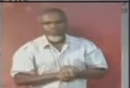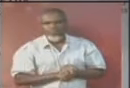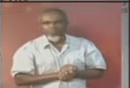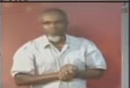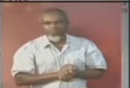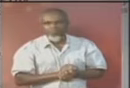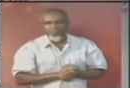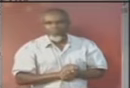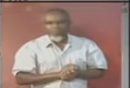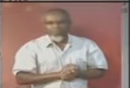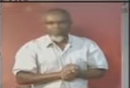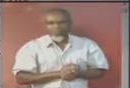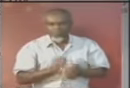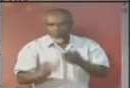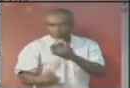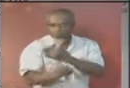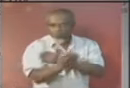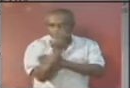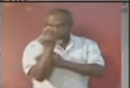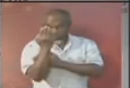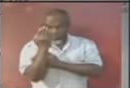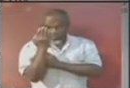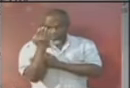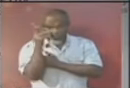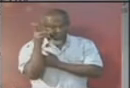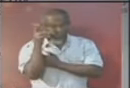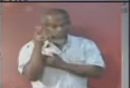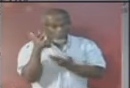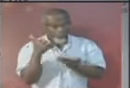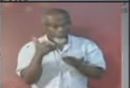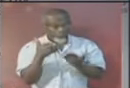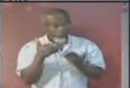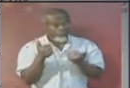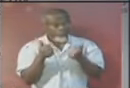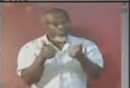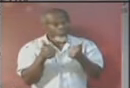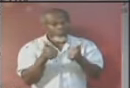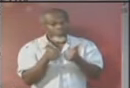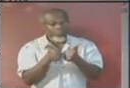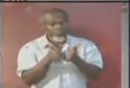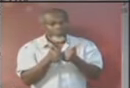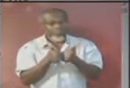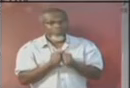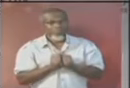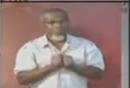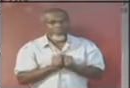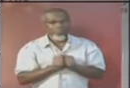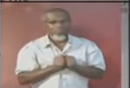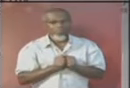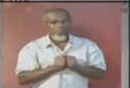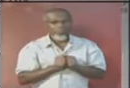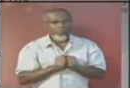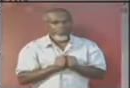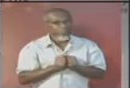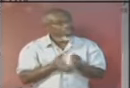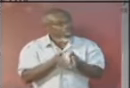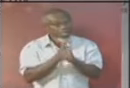Yes, good morning. Are you hearing me? Loud and clear, please ask your questions. Thank you. Yes, hello, good morning.